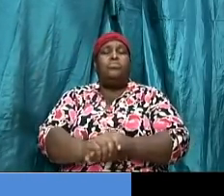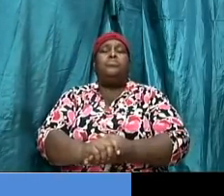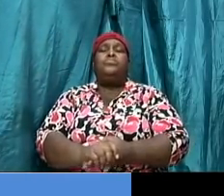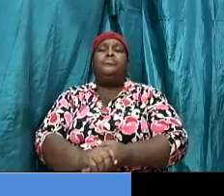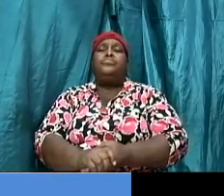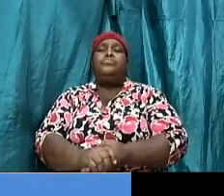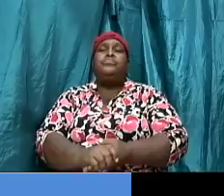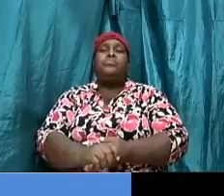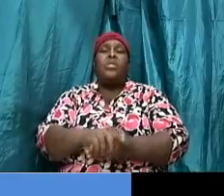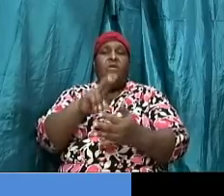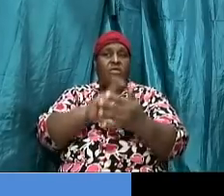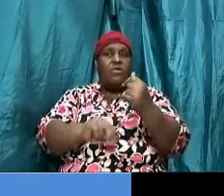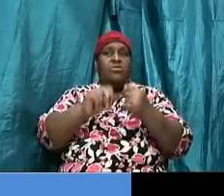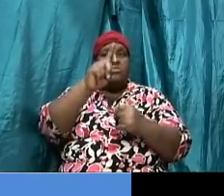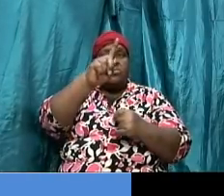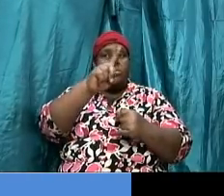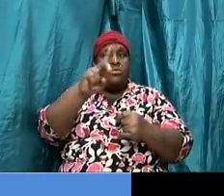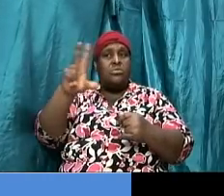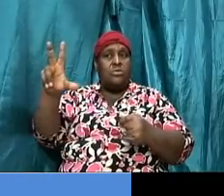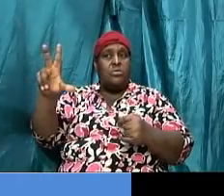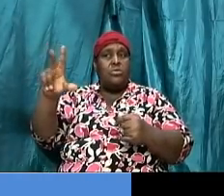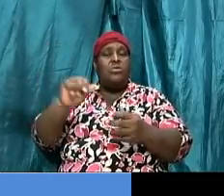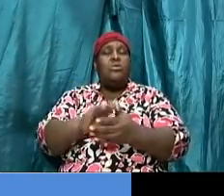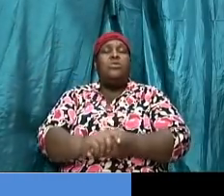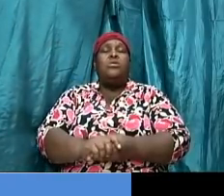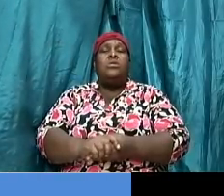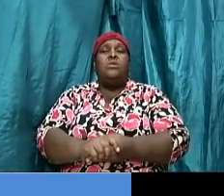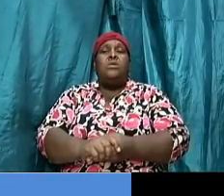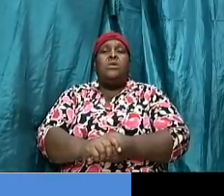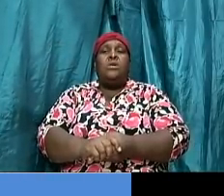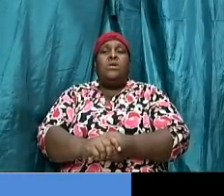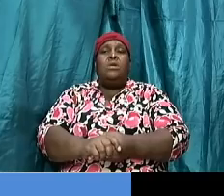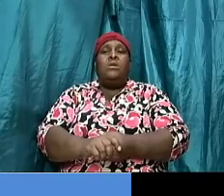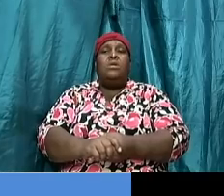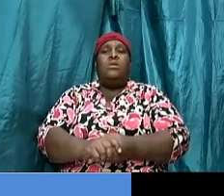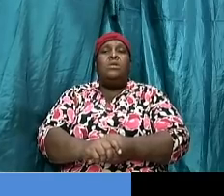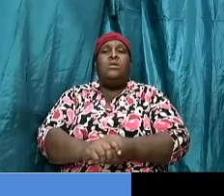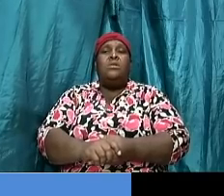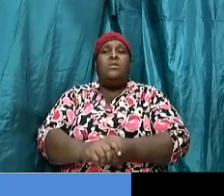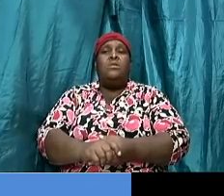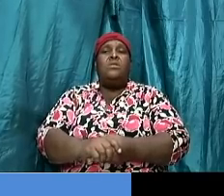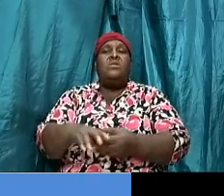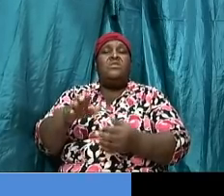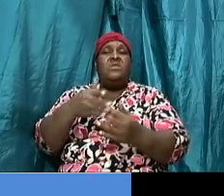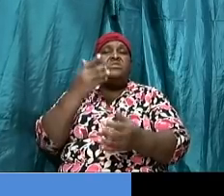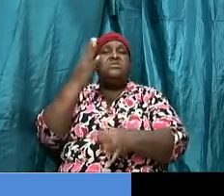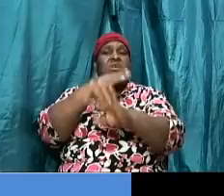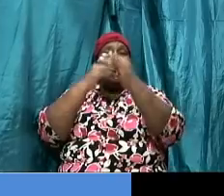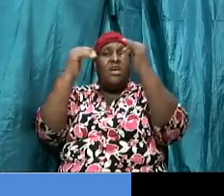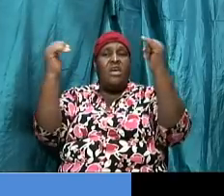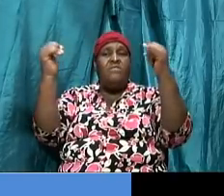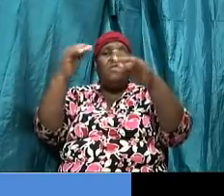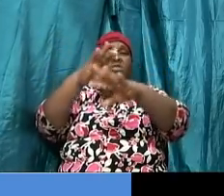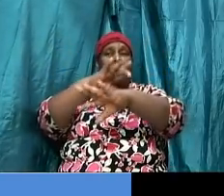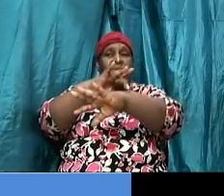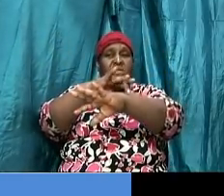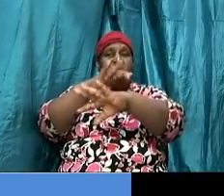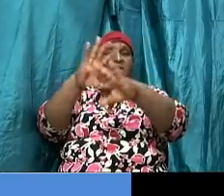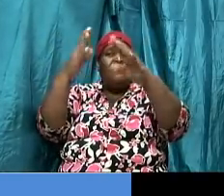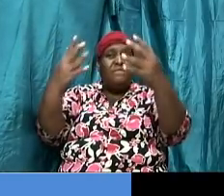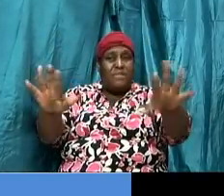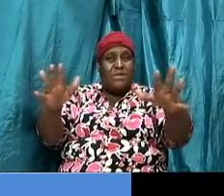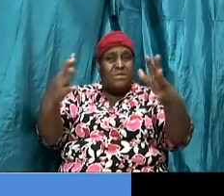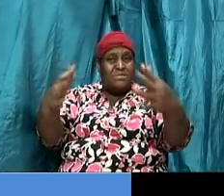2, from verse 1 to 3. It says, "Thus the heavens and the earth were